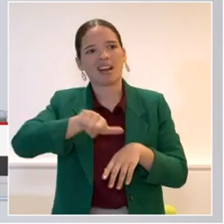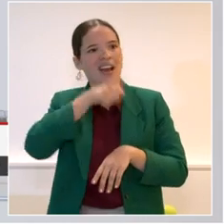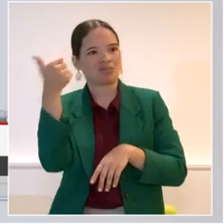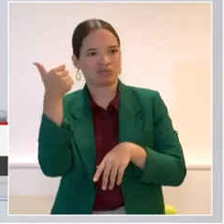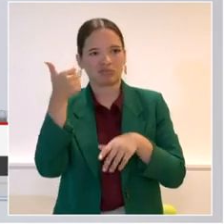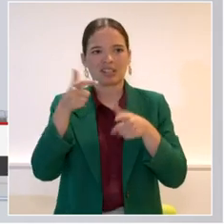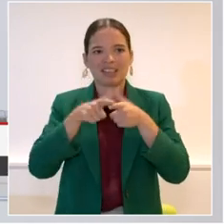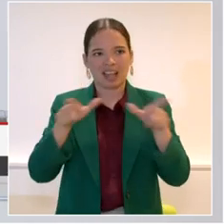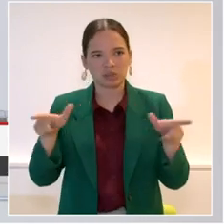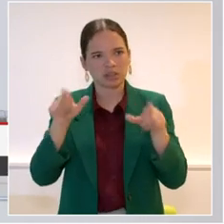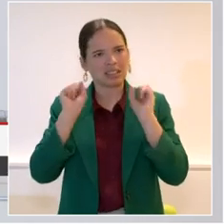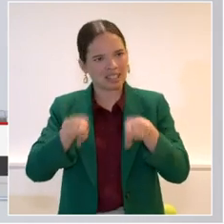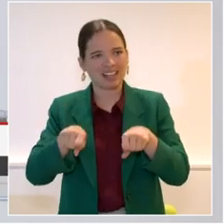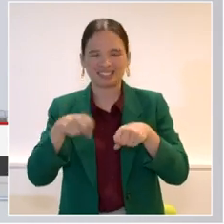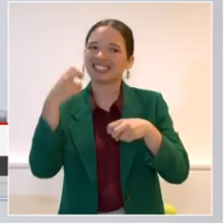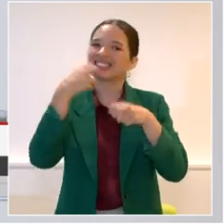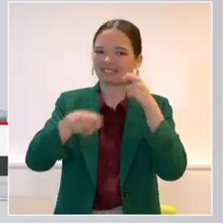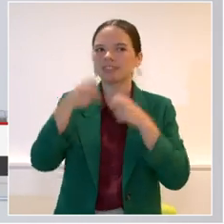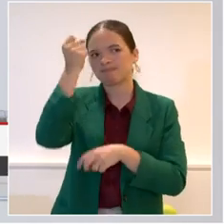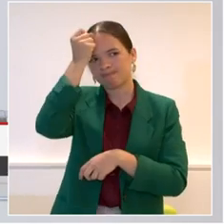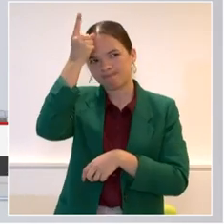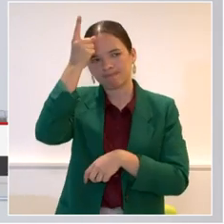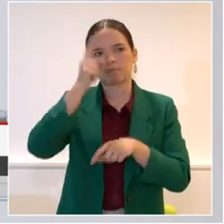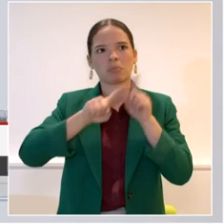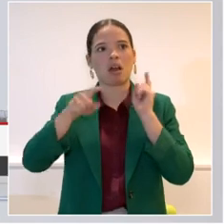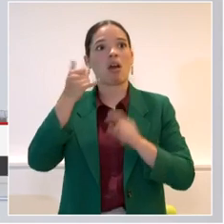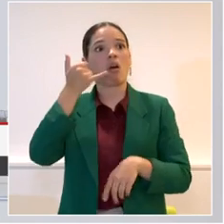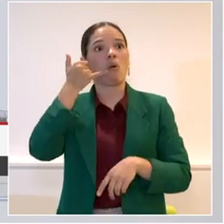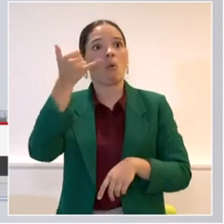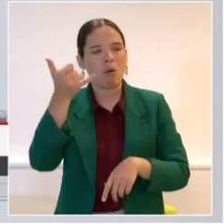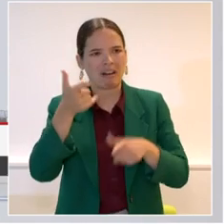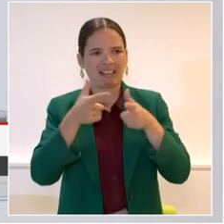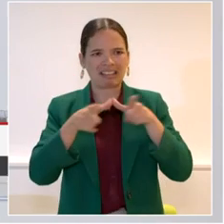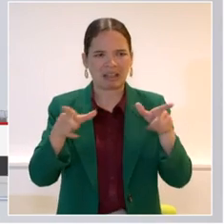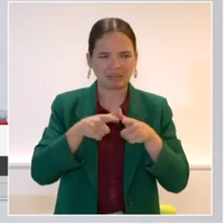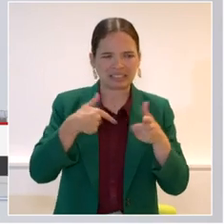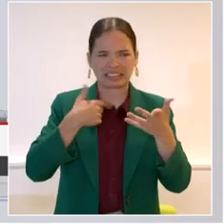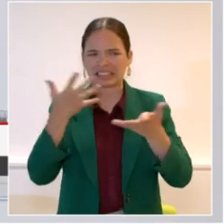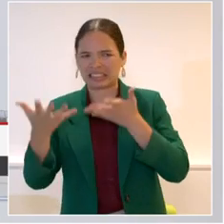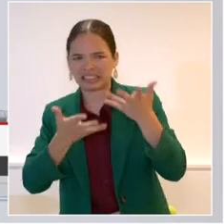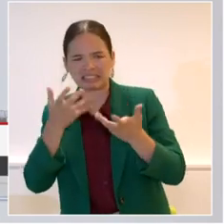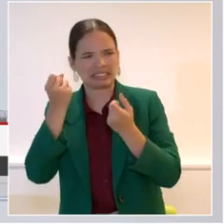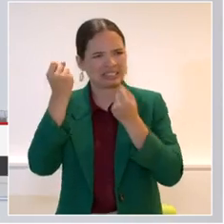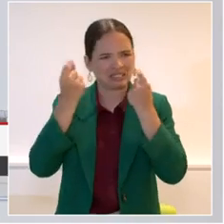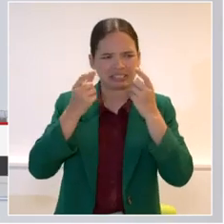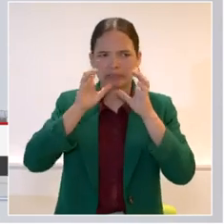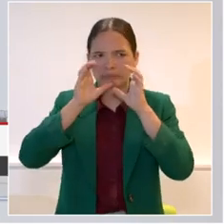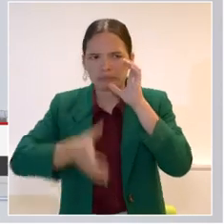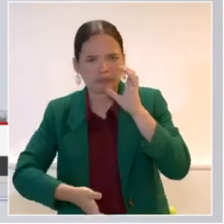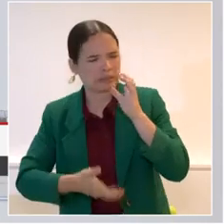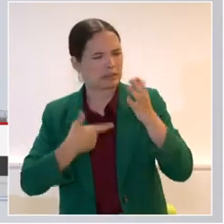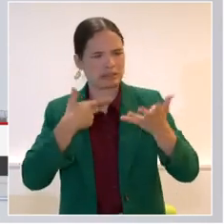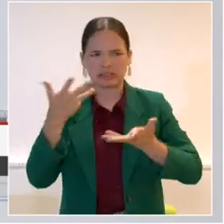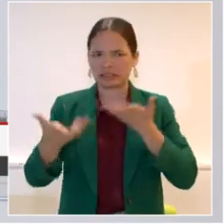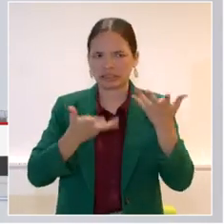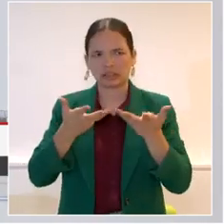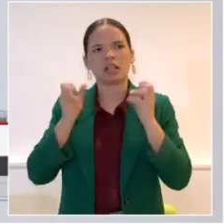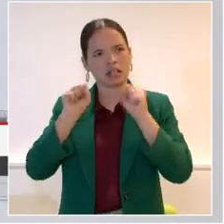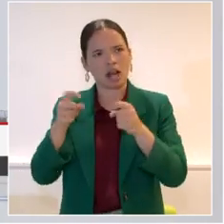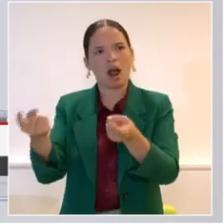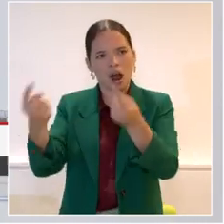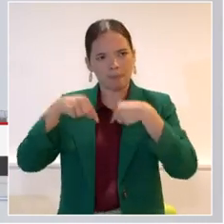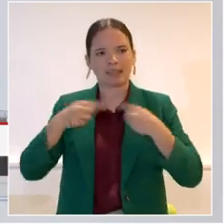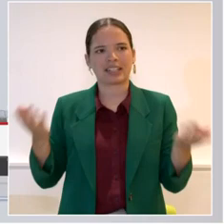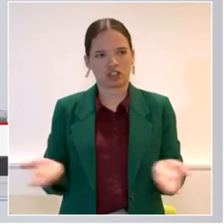phone. And so having this center here means that those families who may struggle with some of those language barriers can come here and get